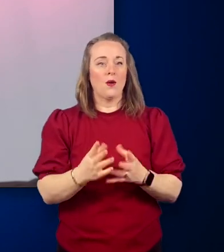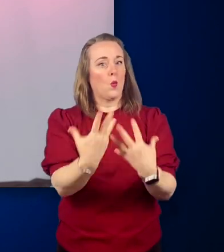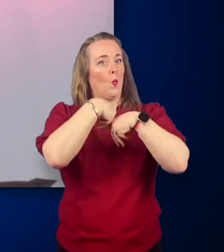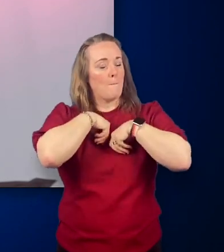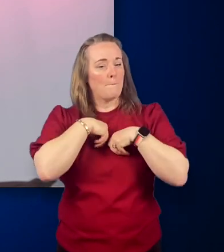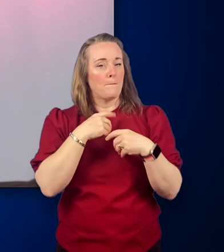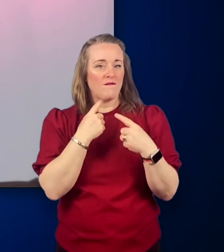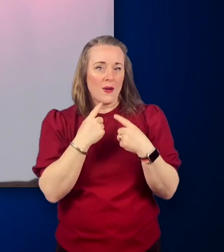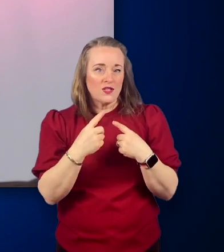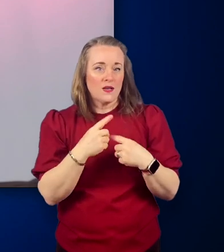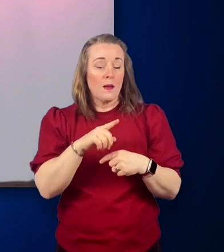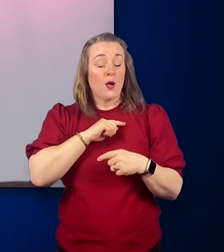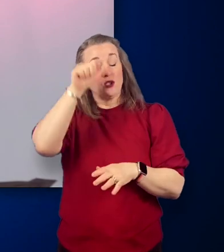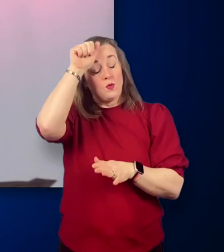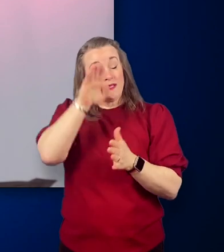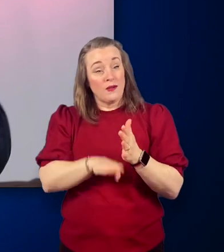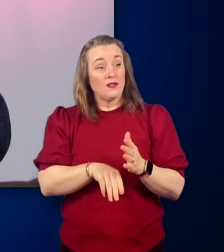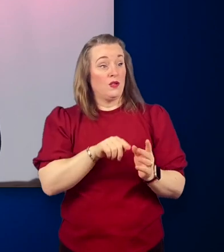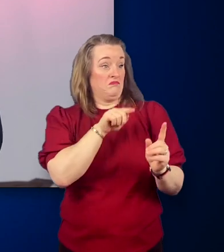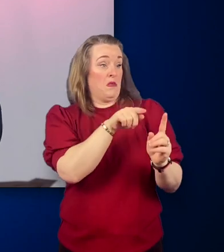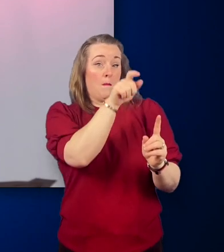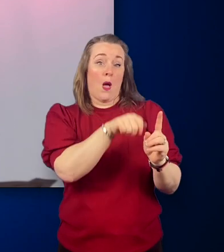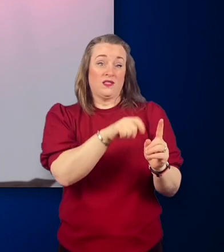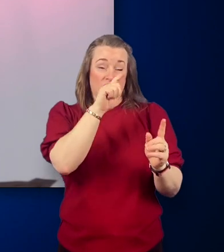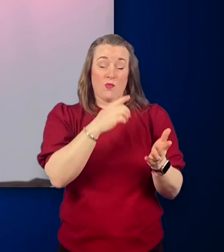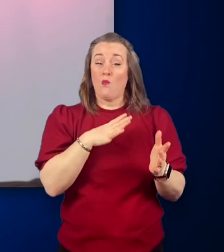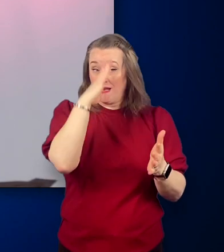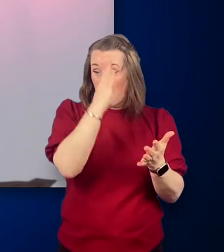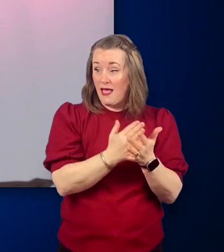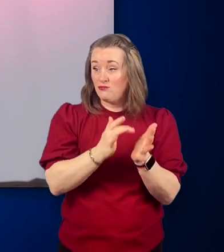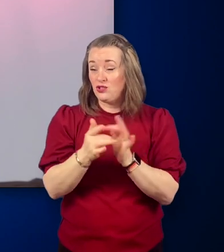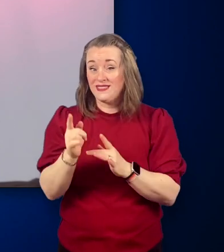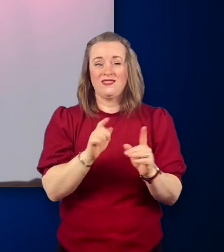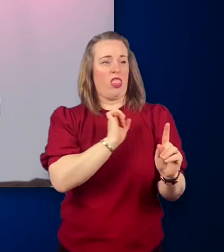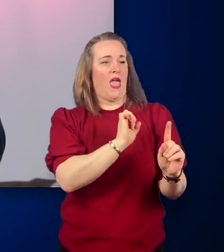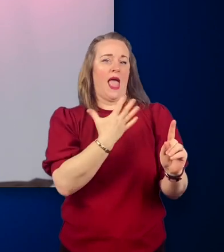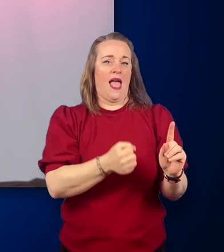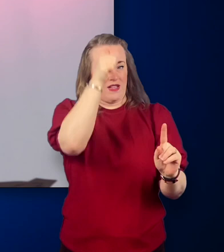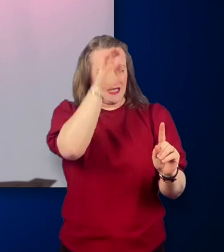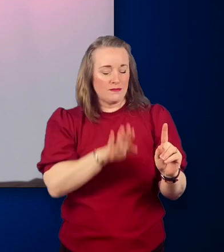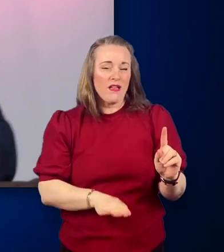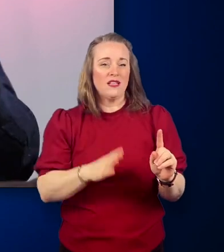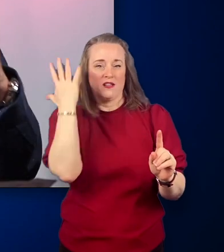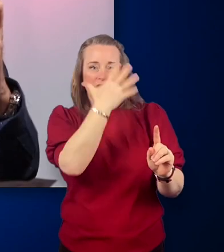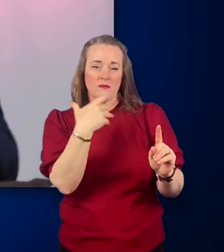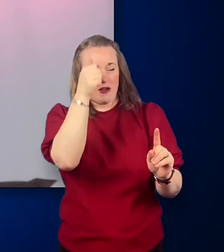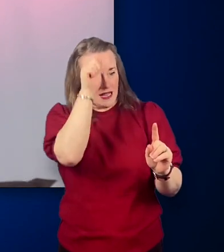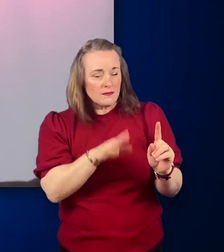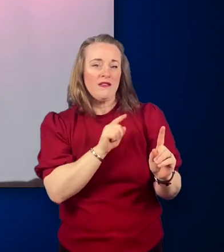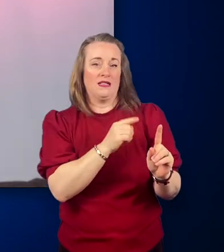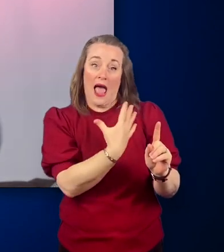experience of forgiveness. You have experience of new life. That story connects with other people. So